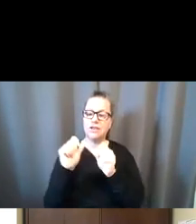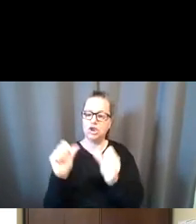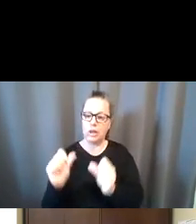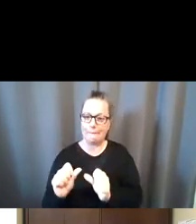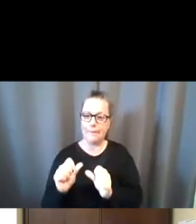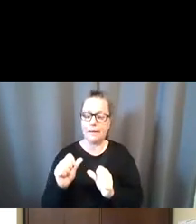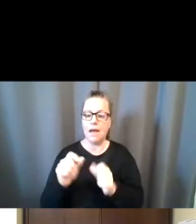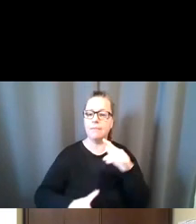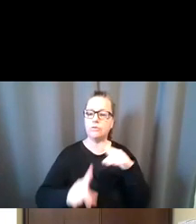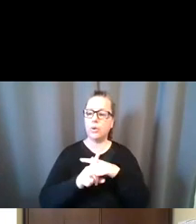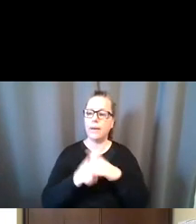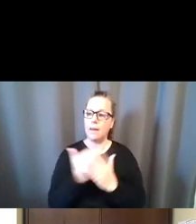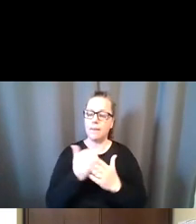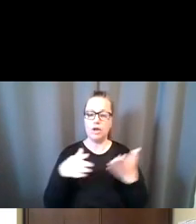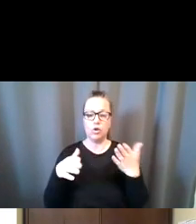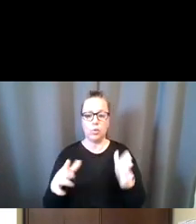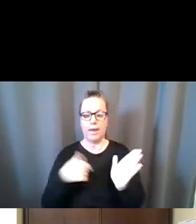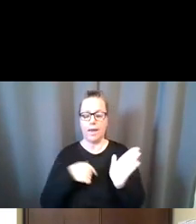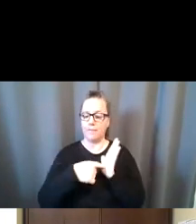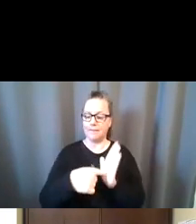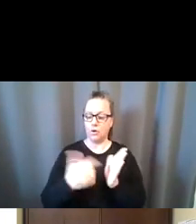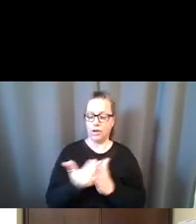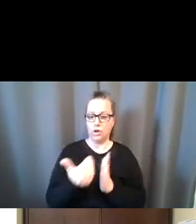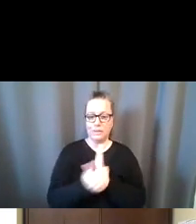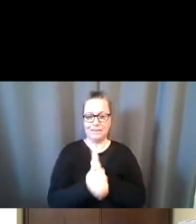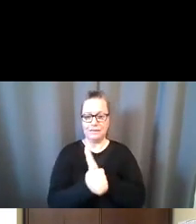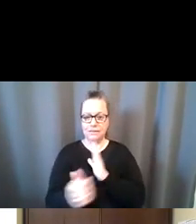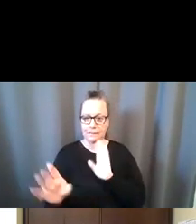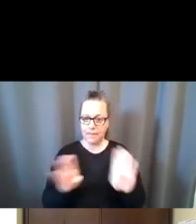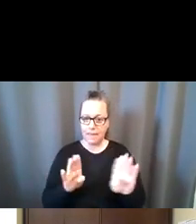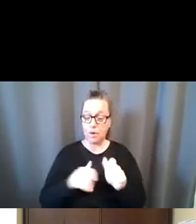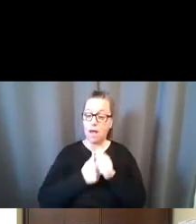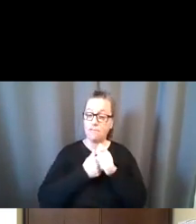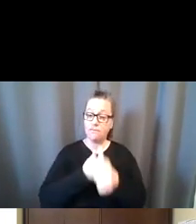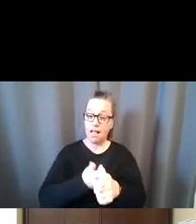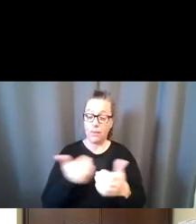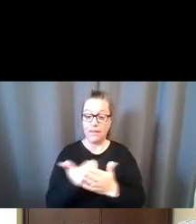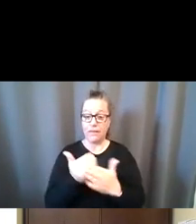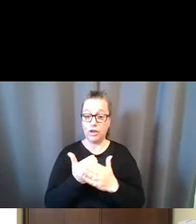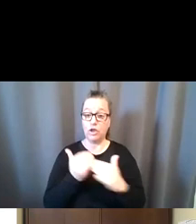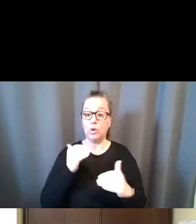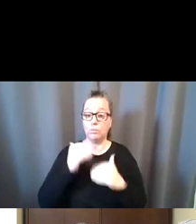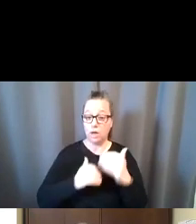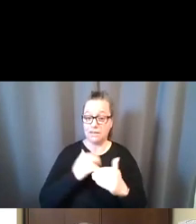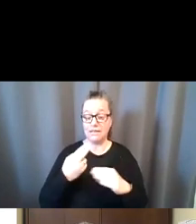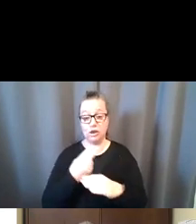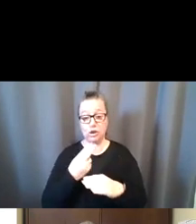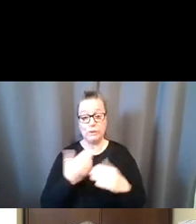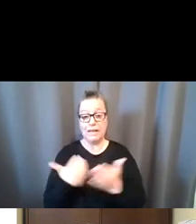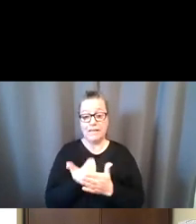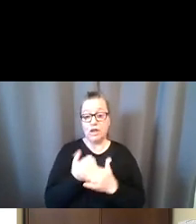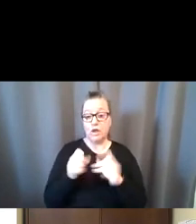up in the new way. I am demonstrating the new skills and behaviors. I am following the new process, using the new system, using the new